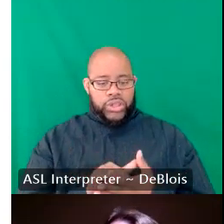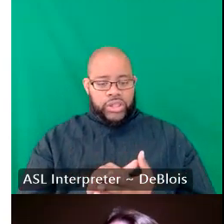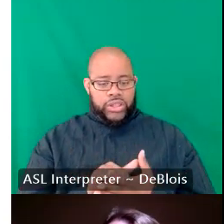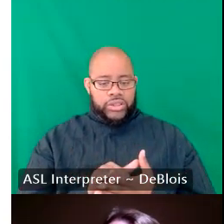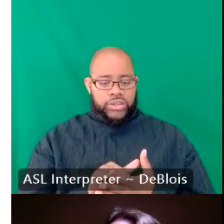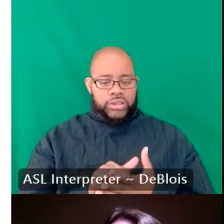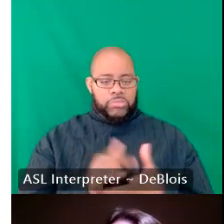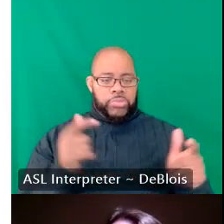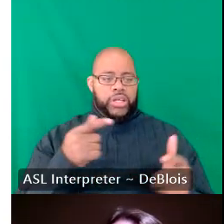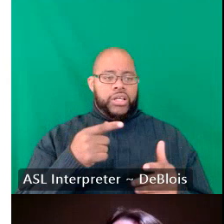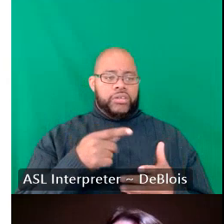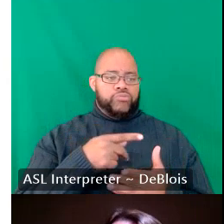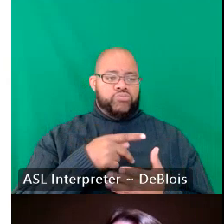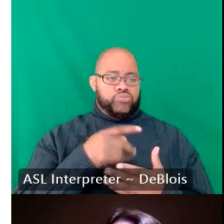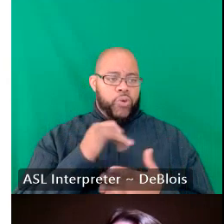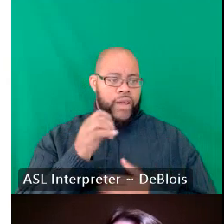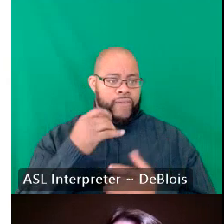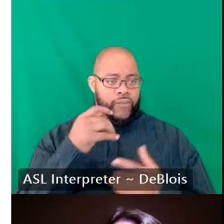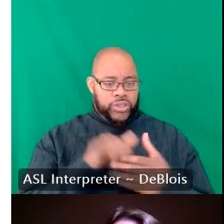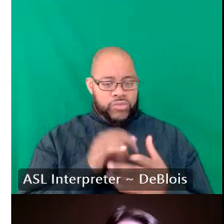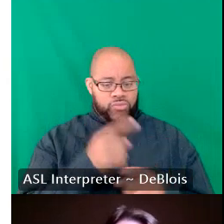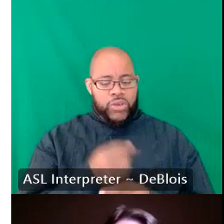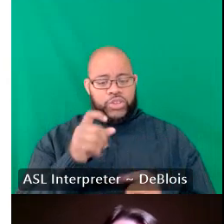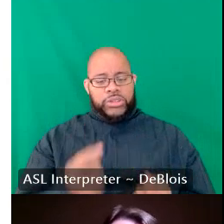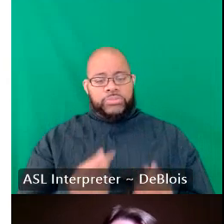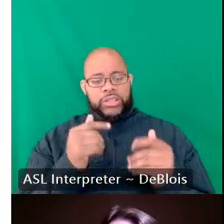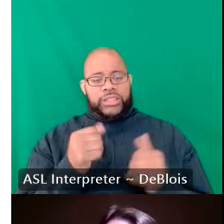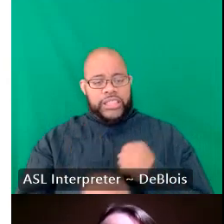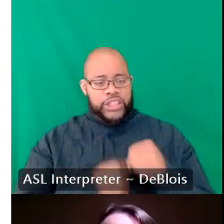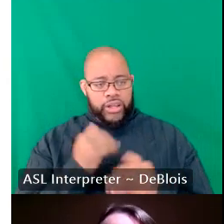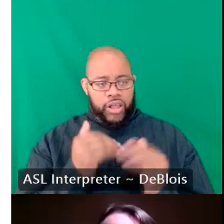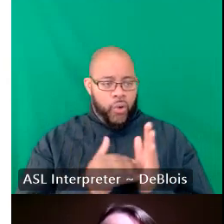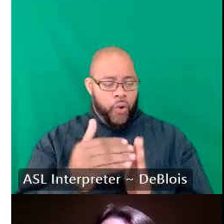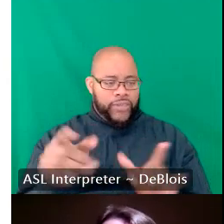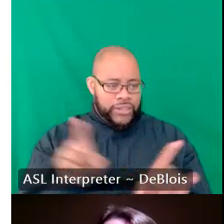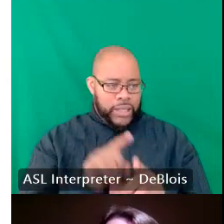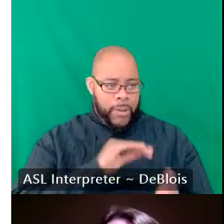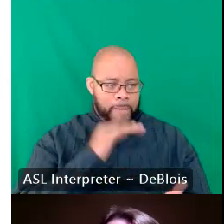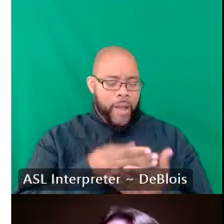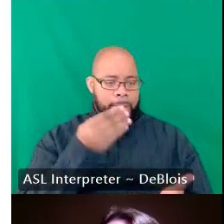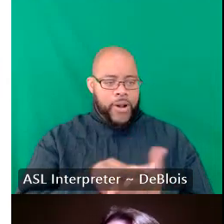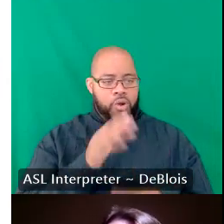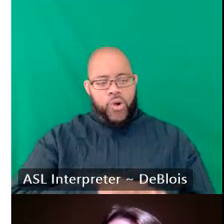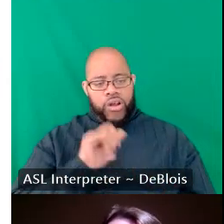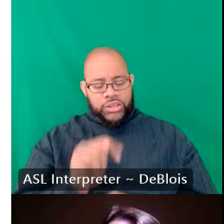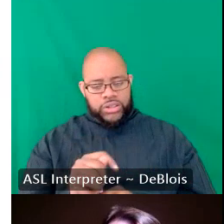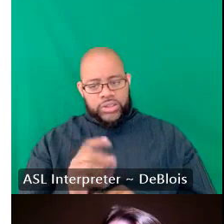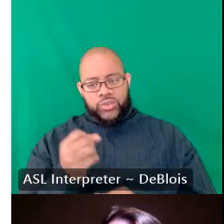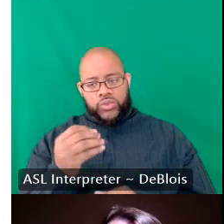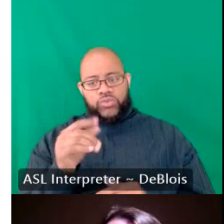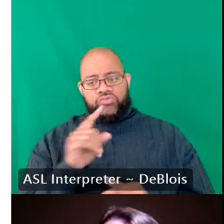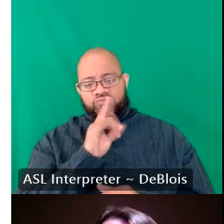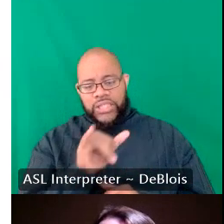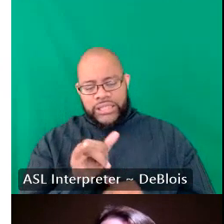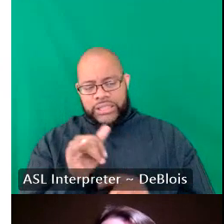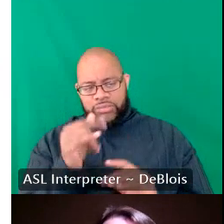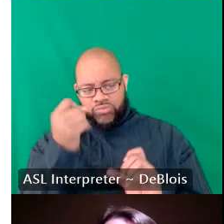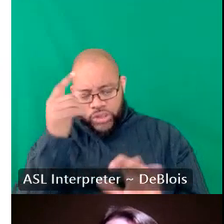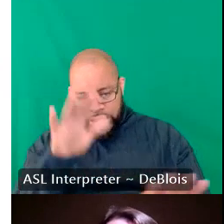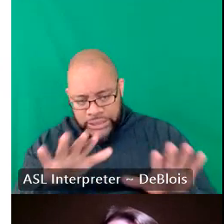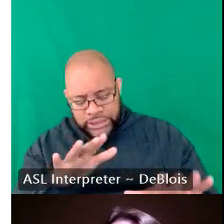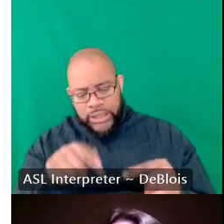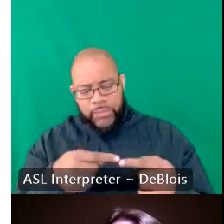profile if we do it right. We shouldn't be spending year over year the same amount of money on IT. So being really mindful